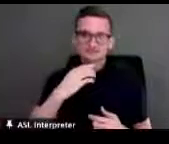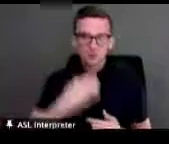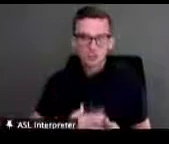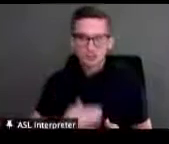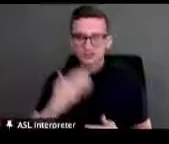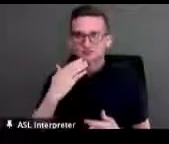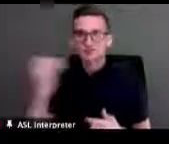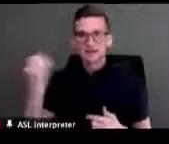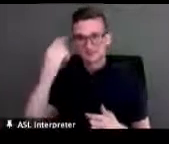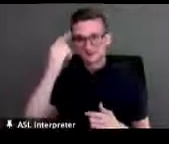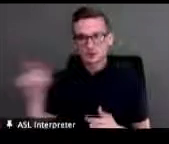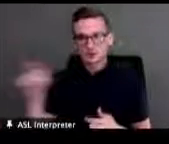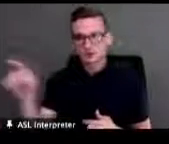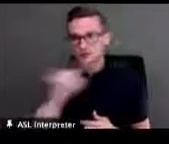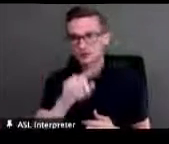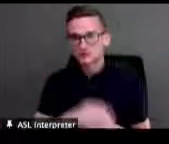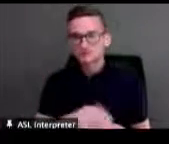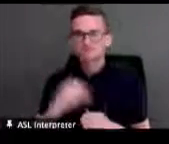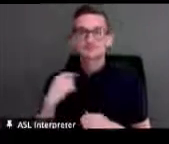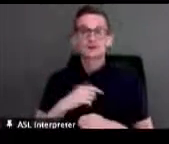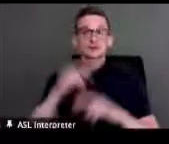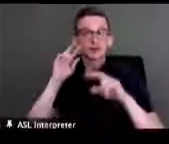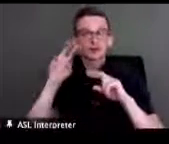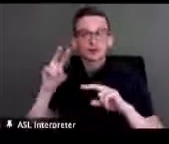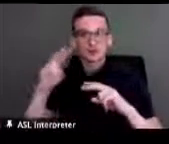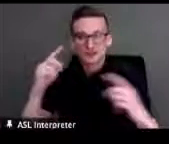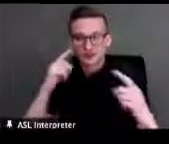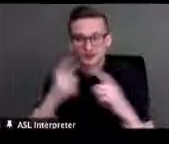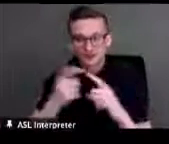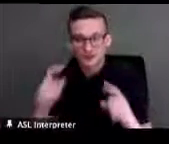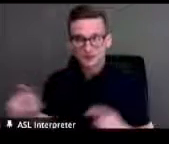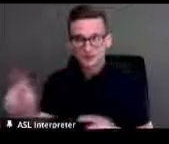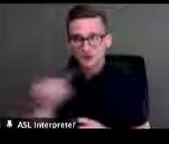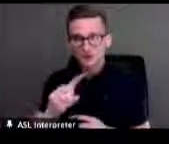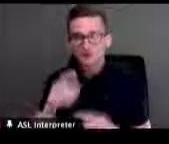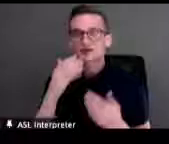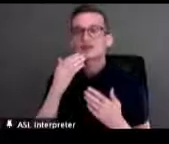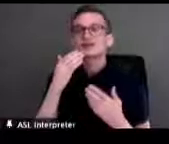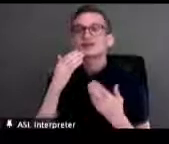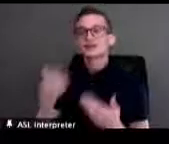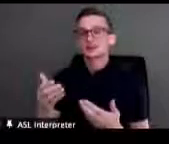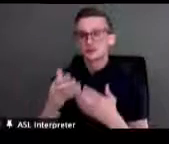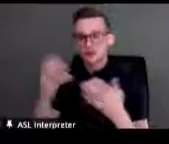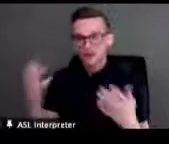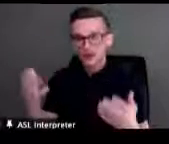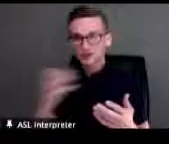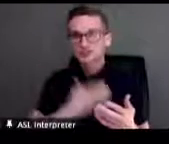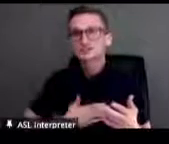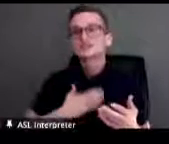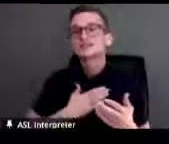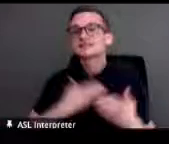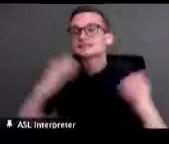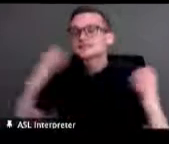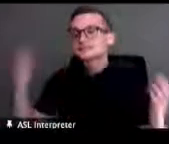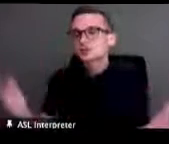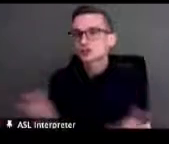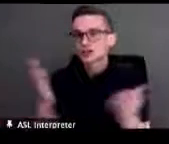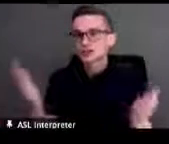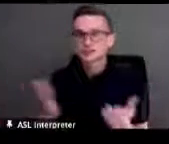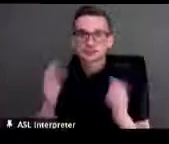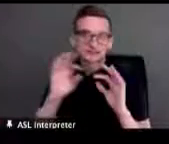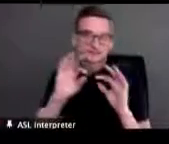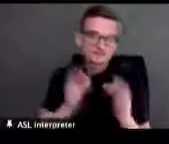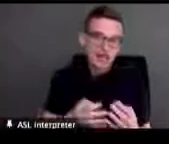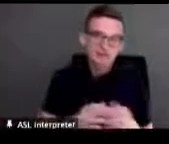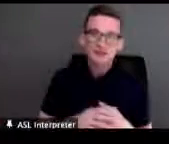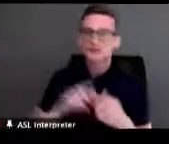So we're looking forward to hearing from you and thank you very much. And please encourage, family,